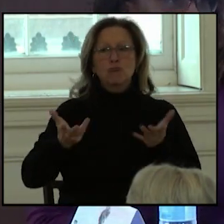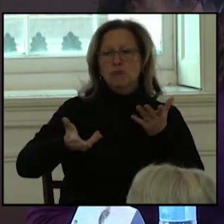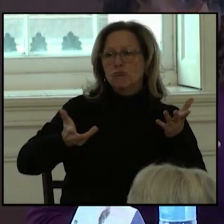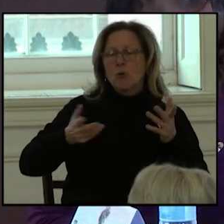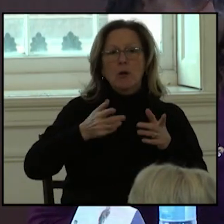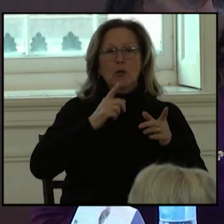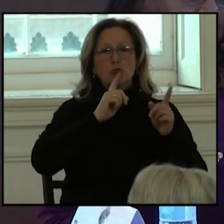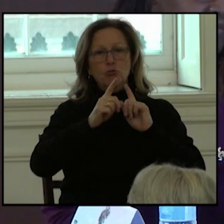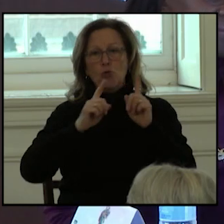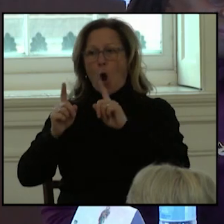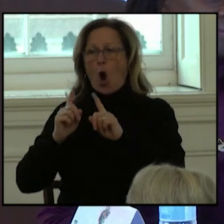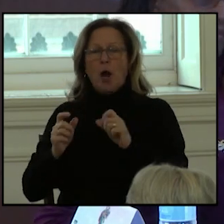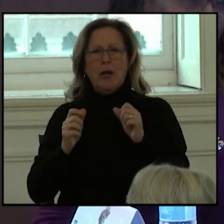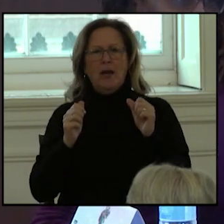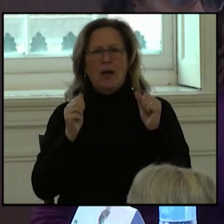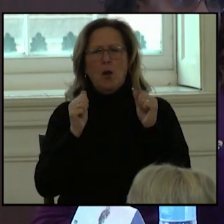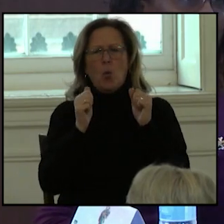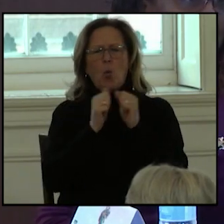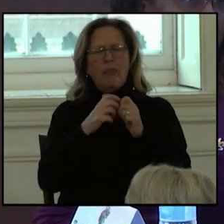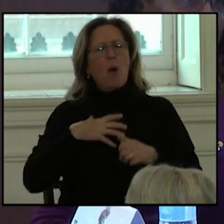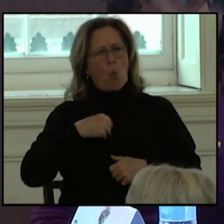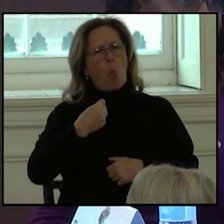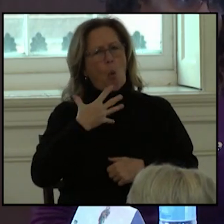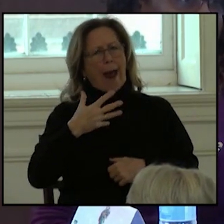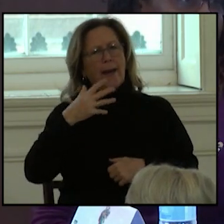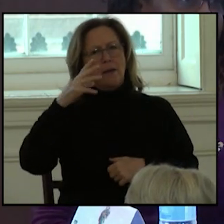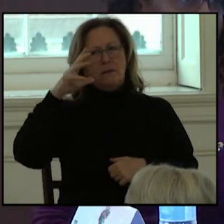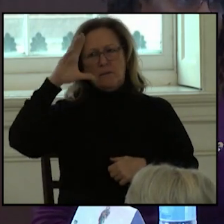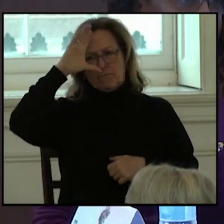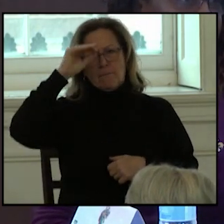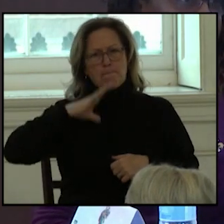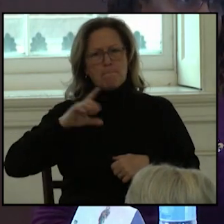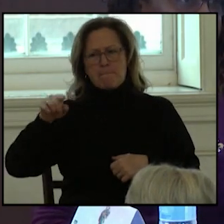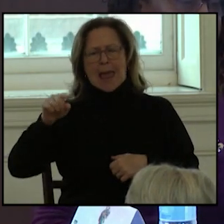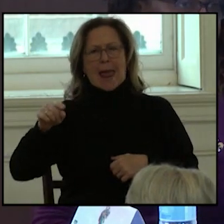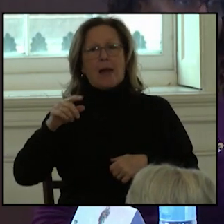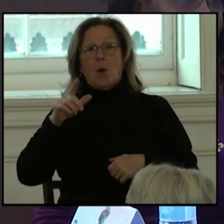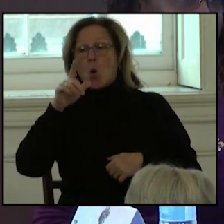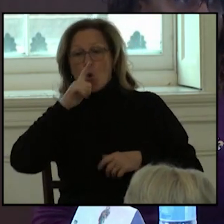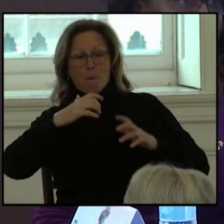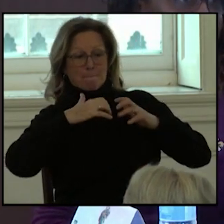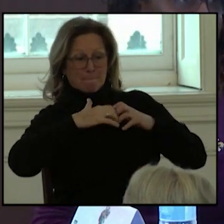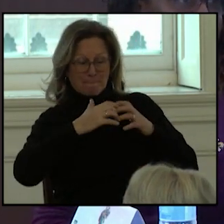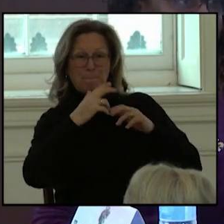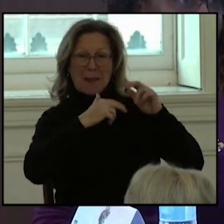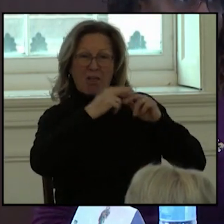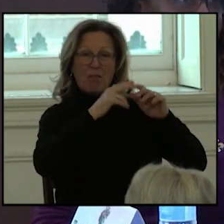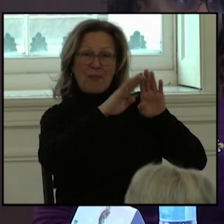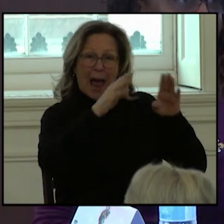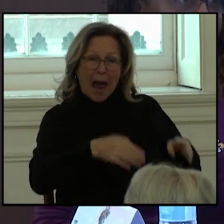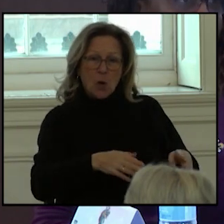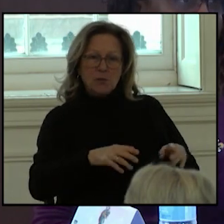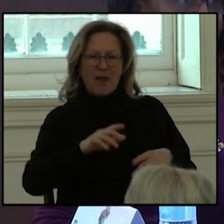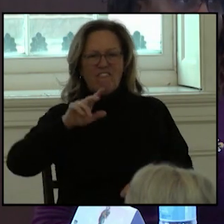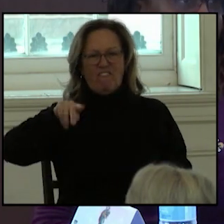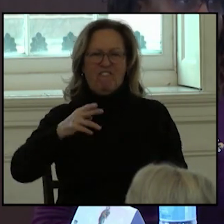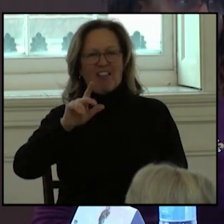a white philanthropist in the community who had actually built the Q House and a number of